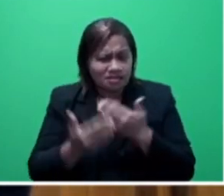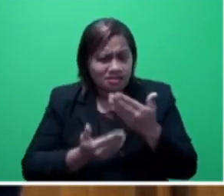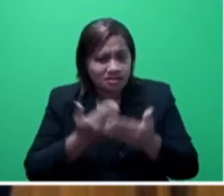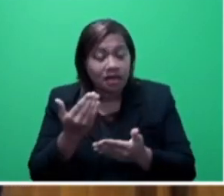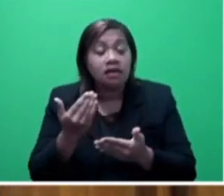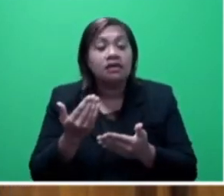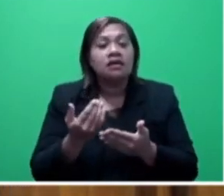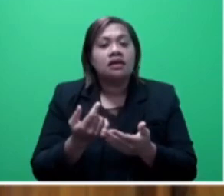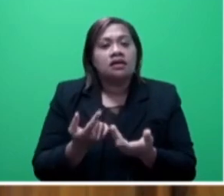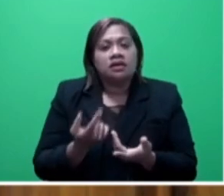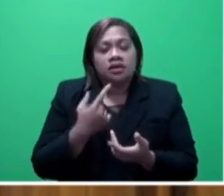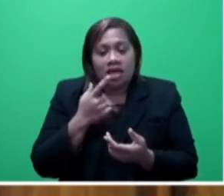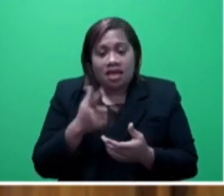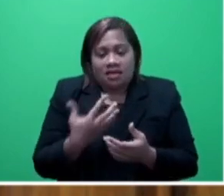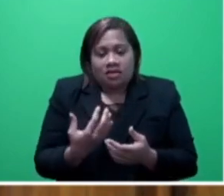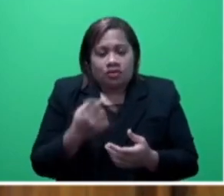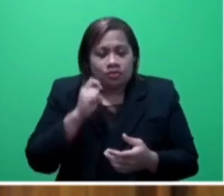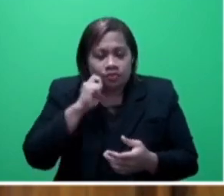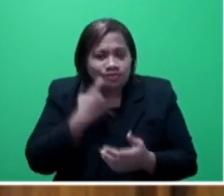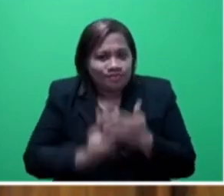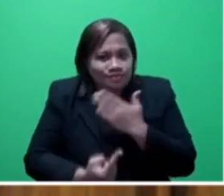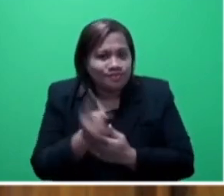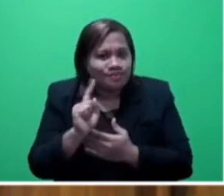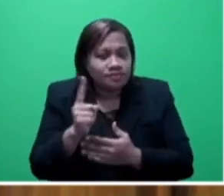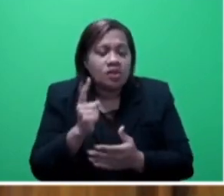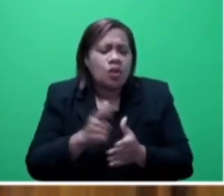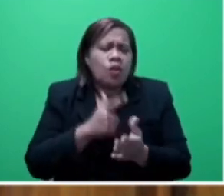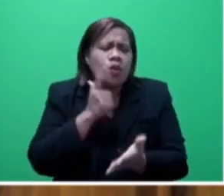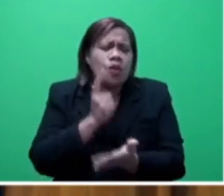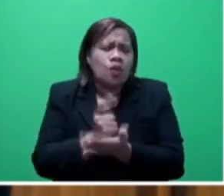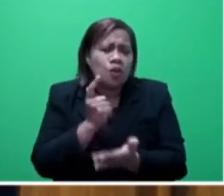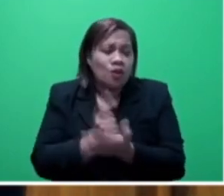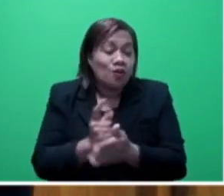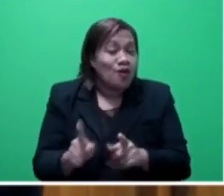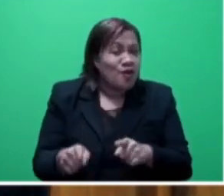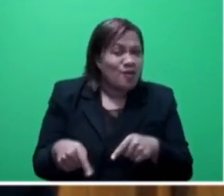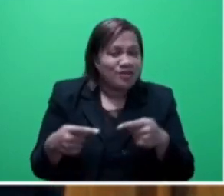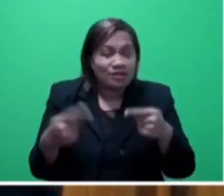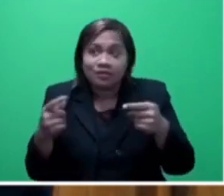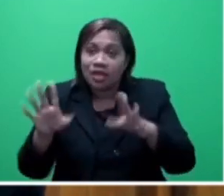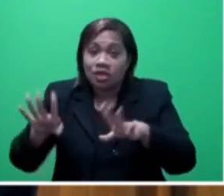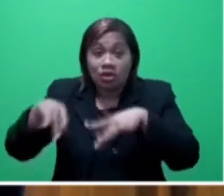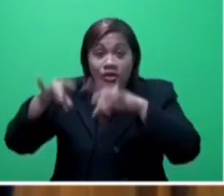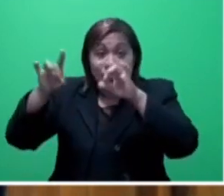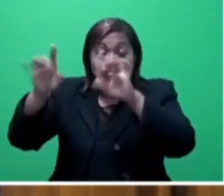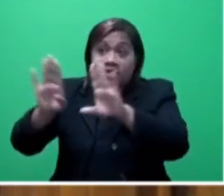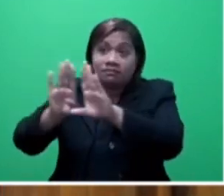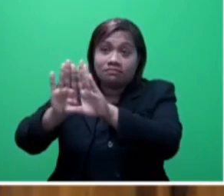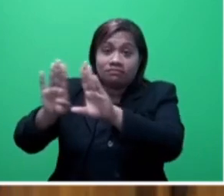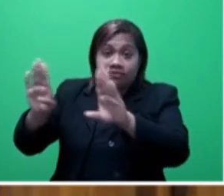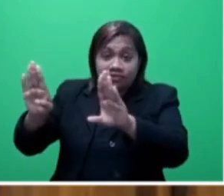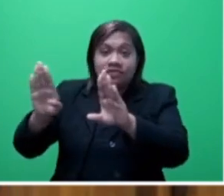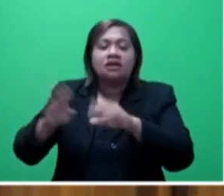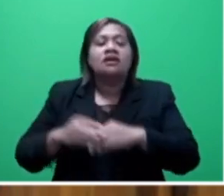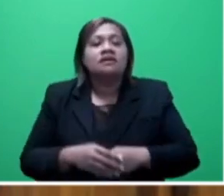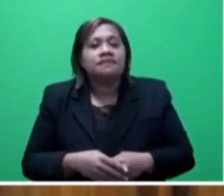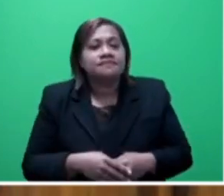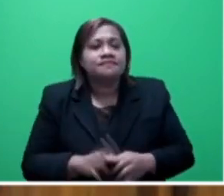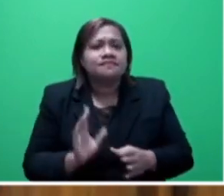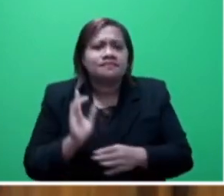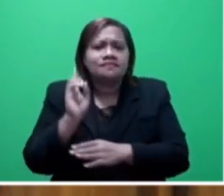a lot of competition, while Australia is opening up its own domestic